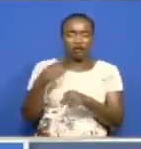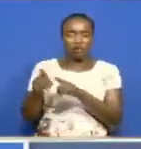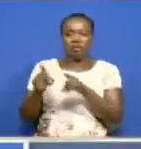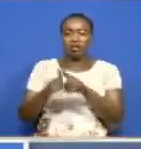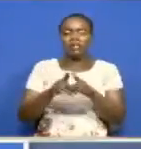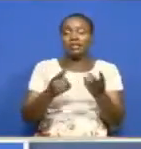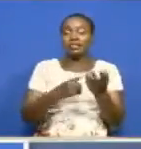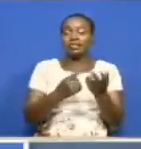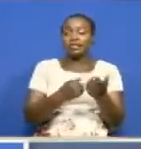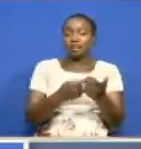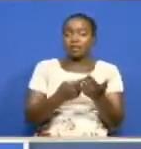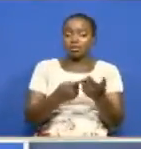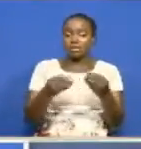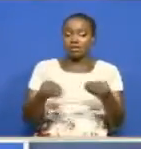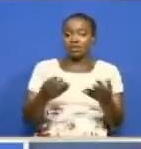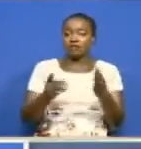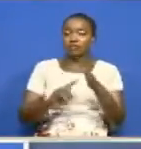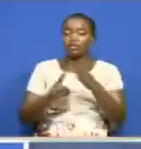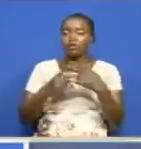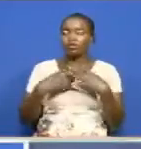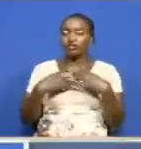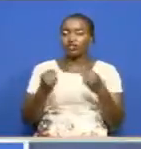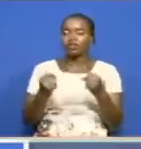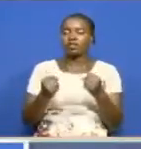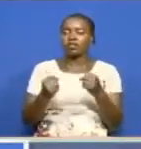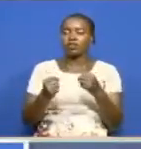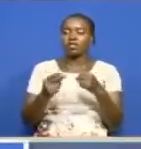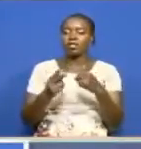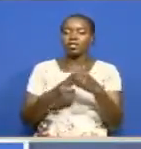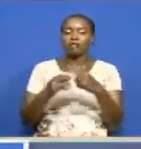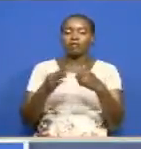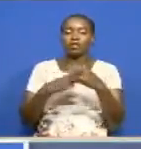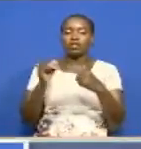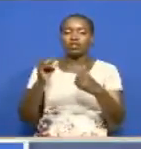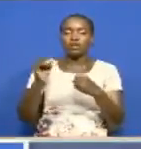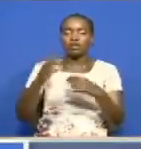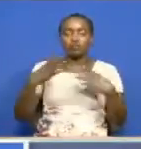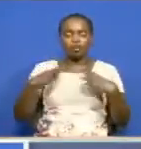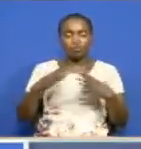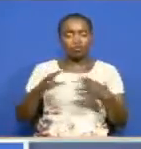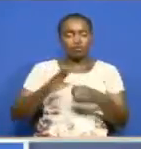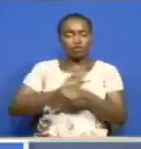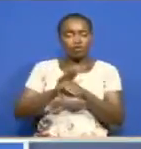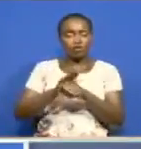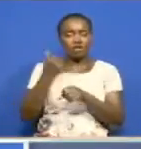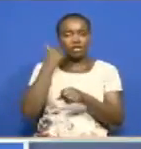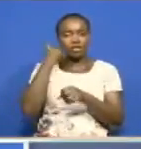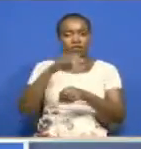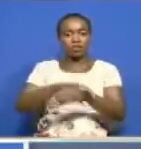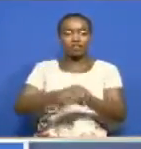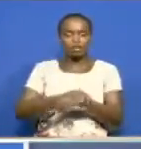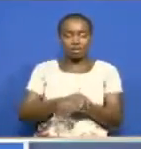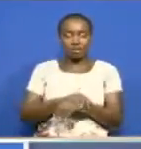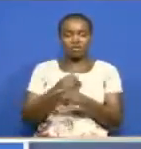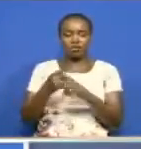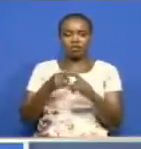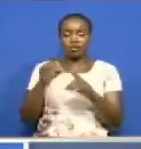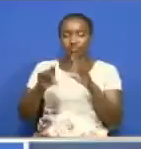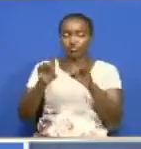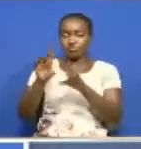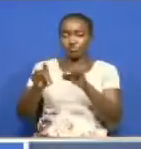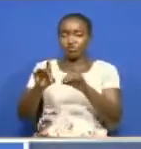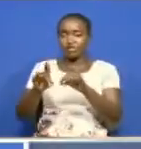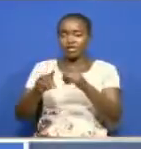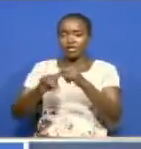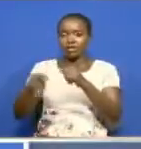latest statistics released by the Ministry of Health, 780 people tested positive for COVID-19 from a sample size of